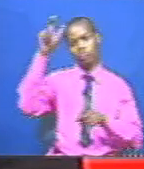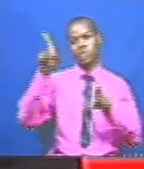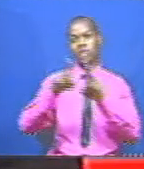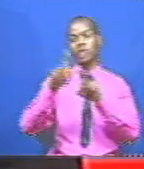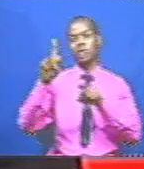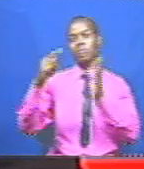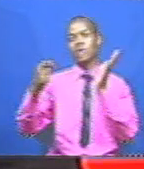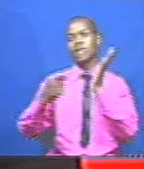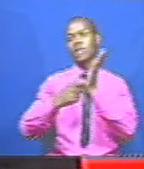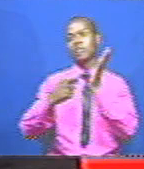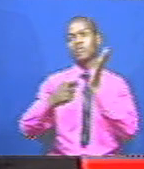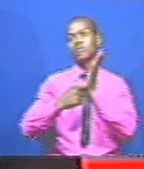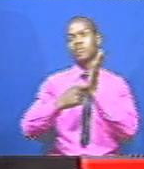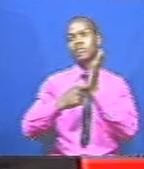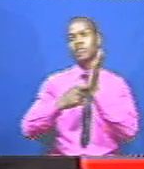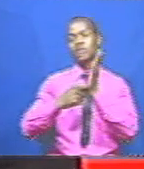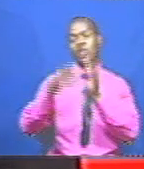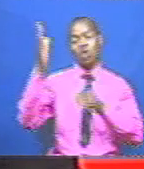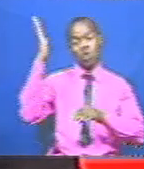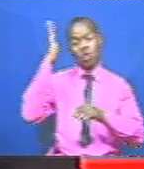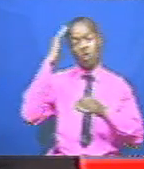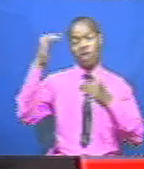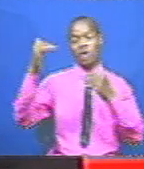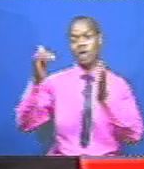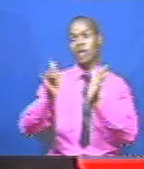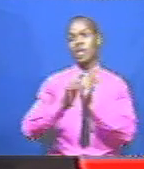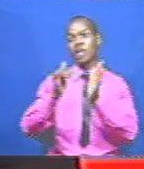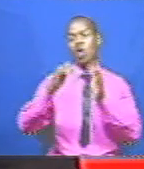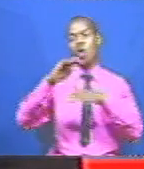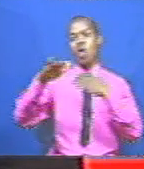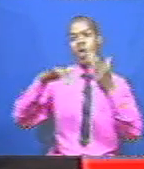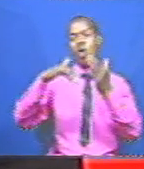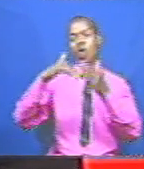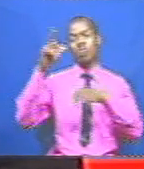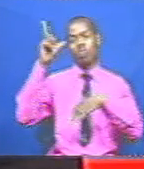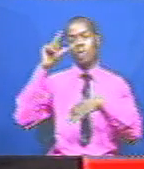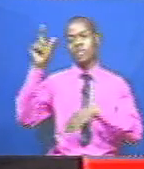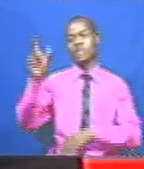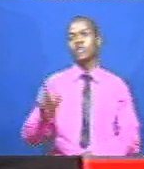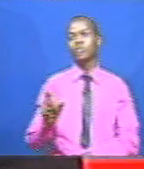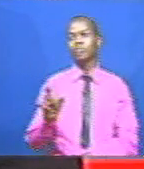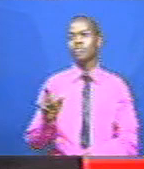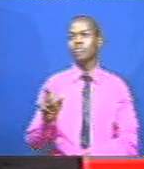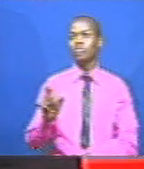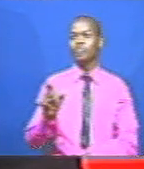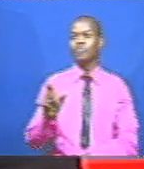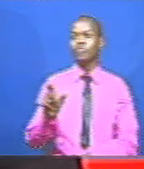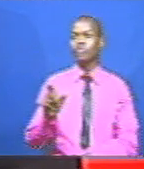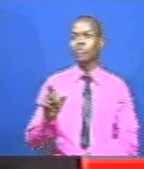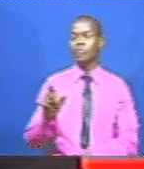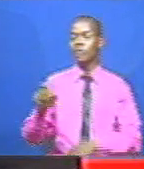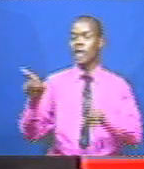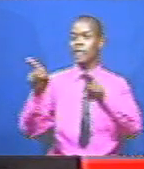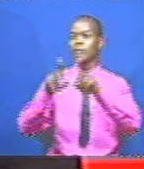is a region which is historically known as the coastal region. It's of the same